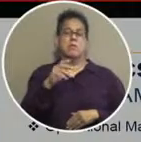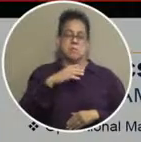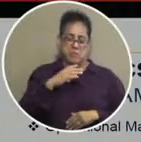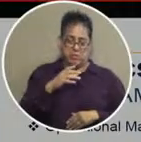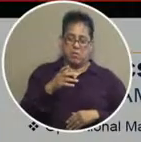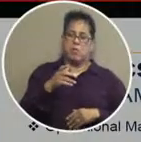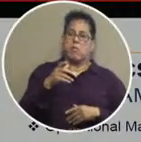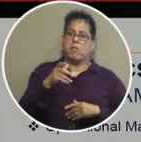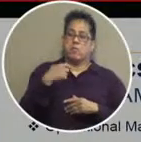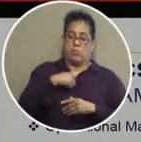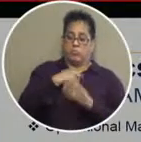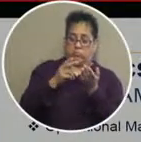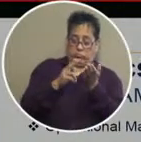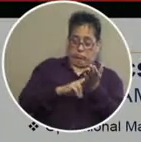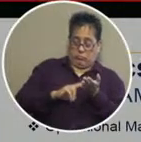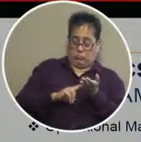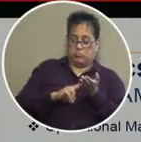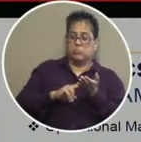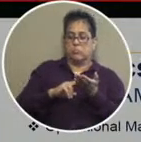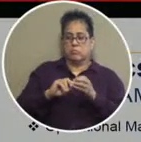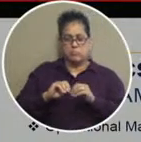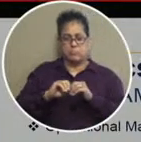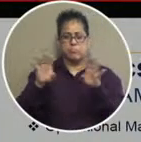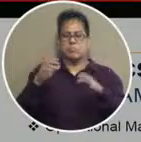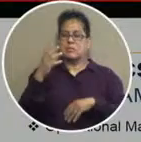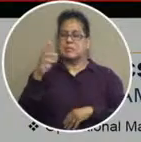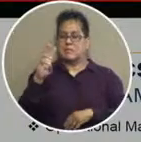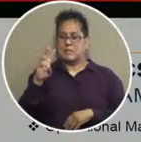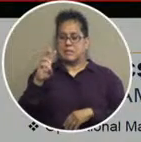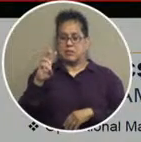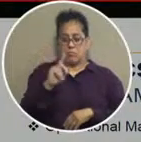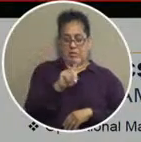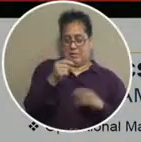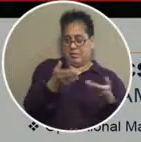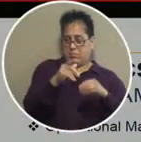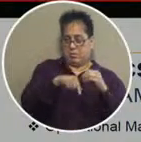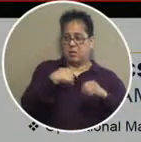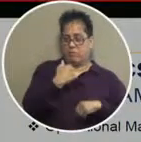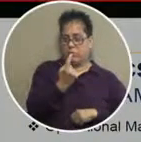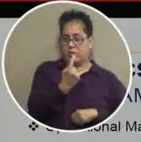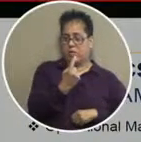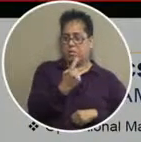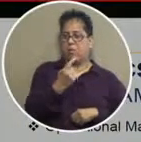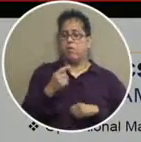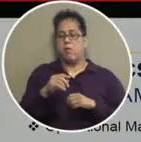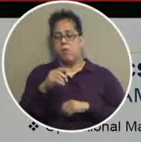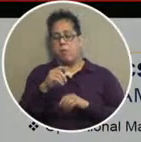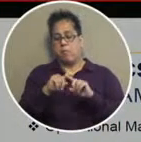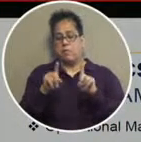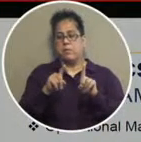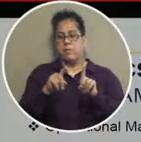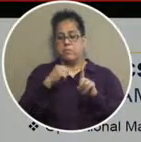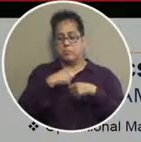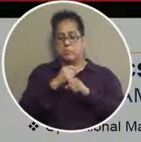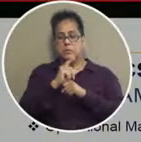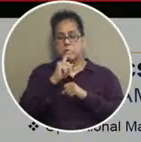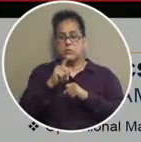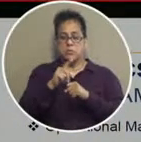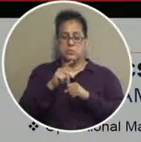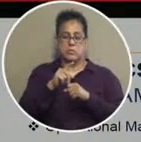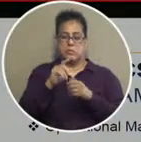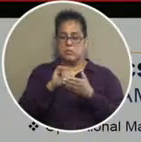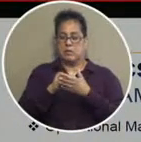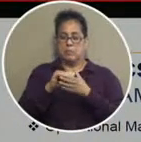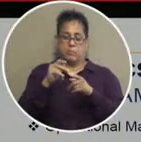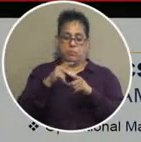to deploy 60 of those, one that is in El Paso, and make sure that healthcare professionals are